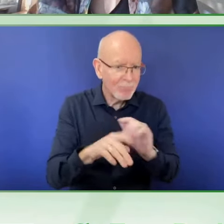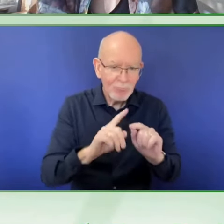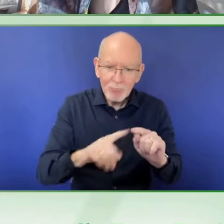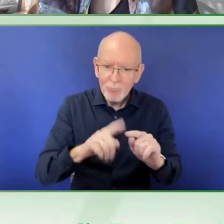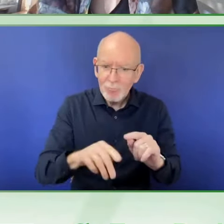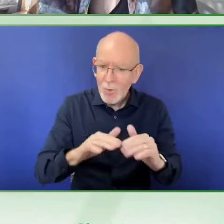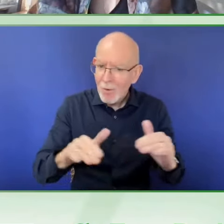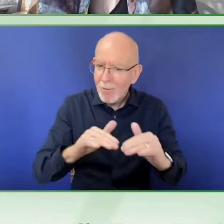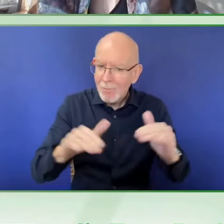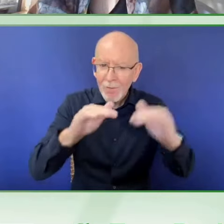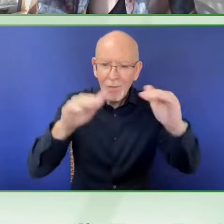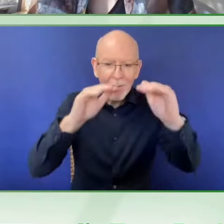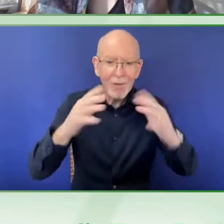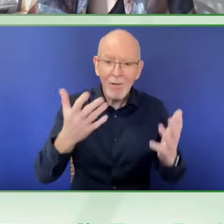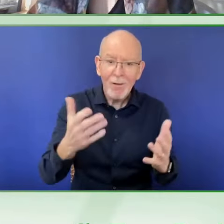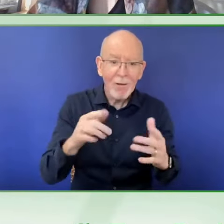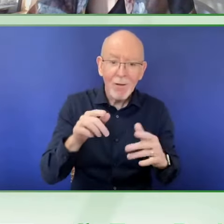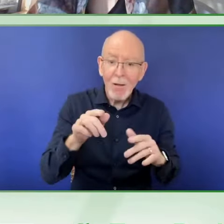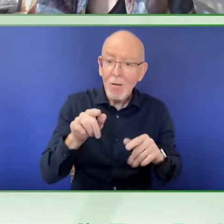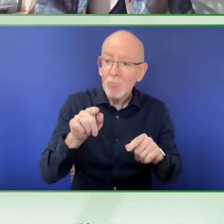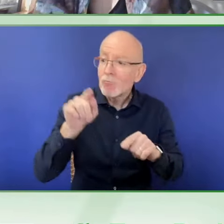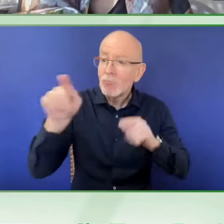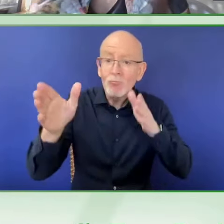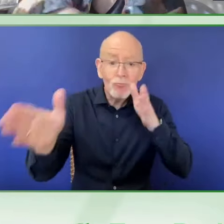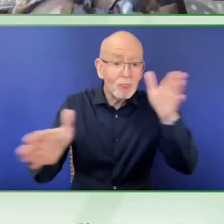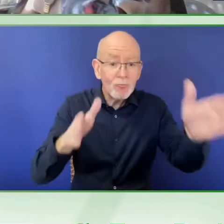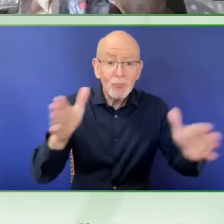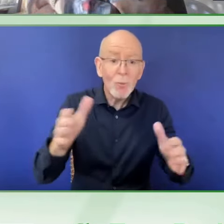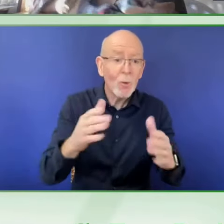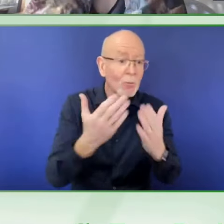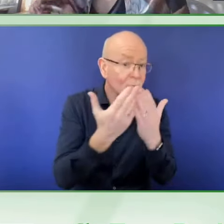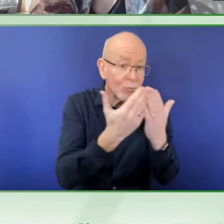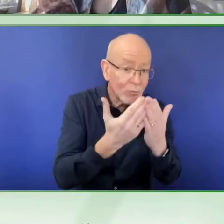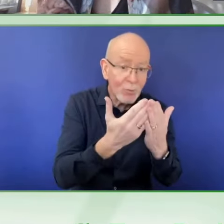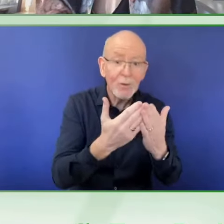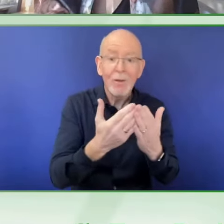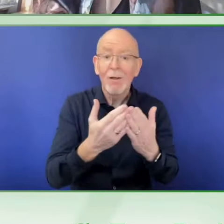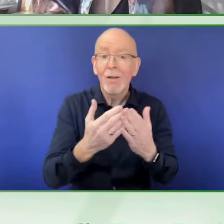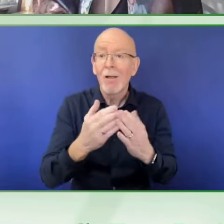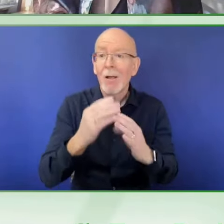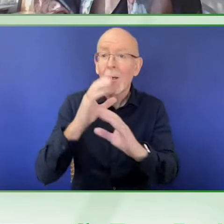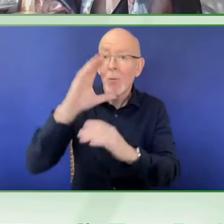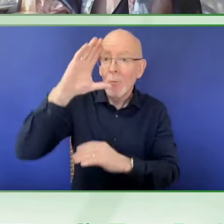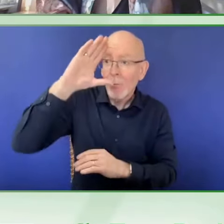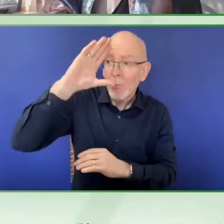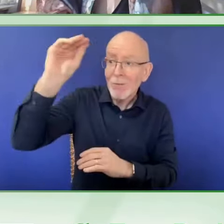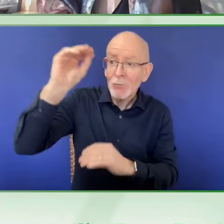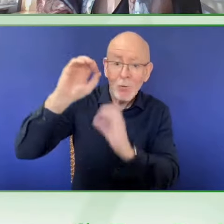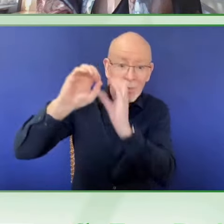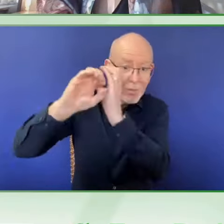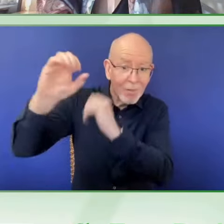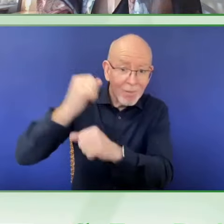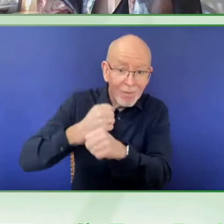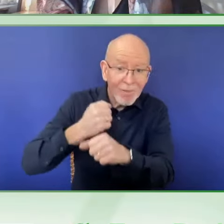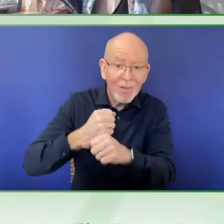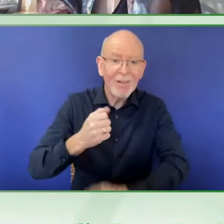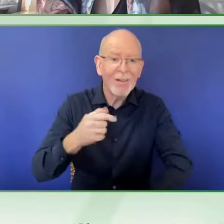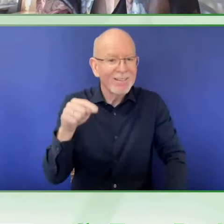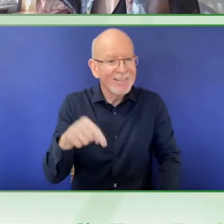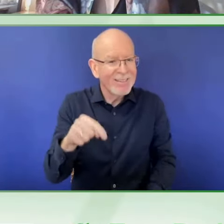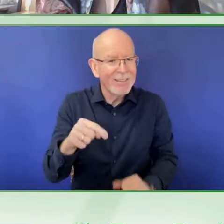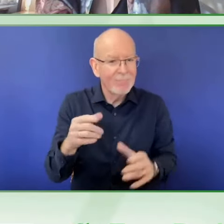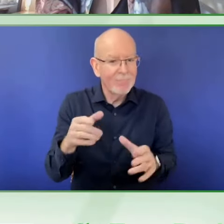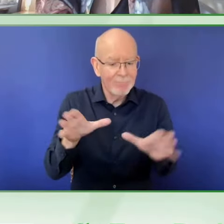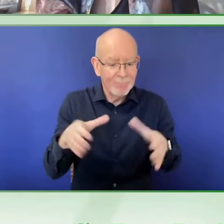Group, composed of SOCIAS members. The working group is in charge of observing inclusion, diversity in astronomy activities carried